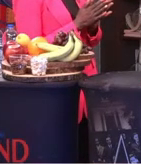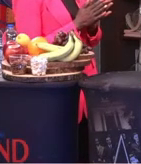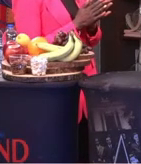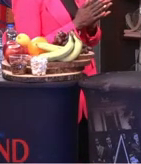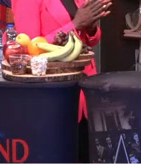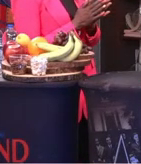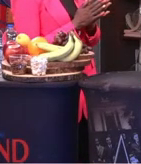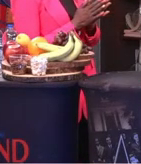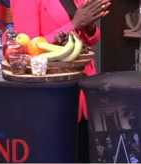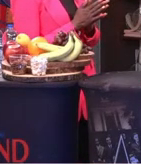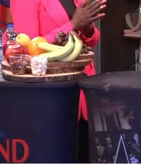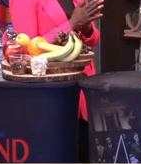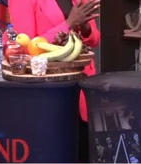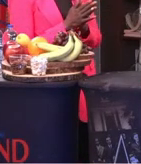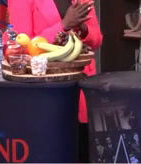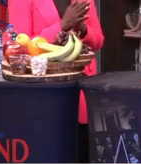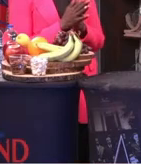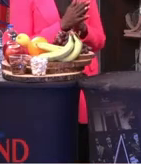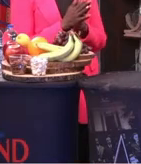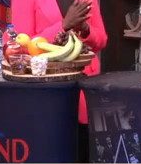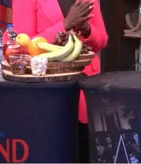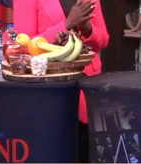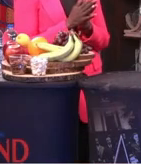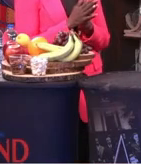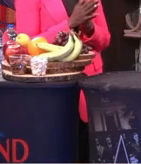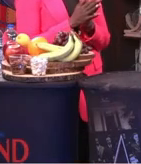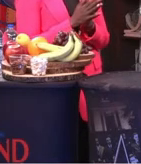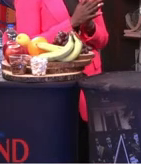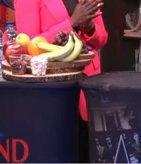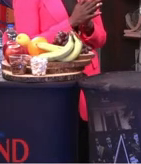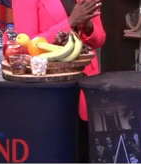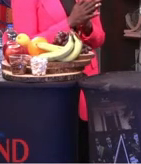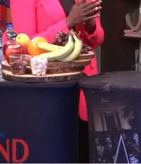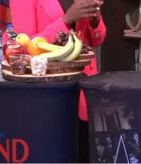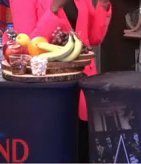if I keep it real simple, mm-hmm. salad, salmon, or salad and chicken.